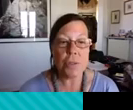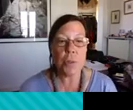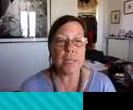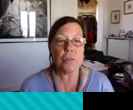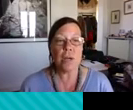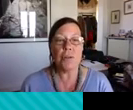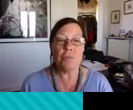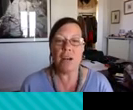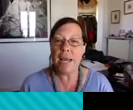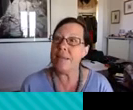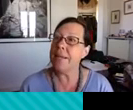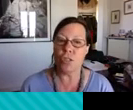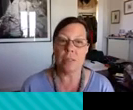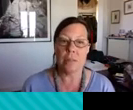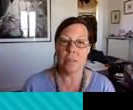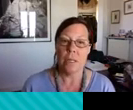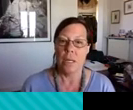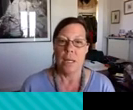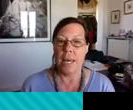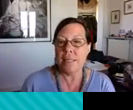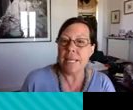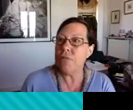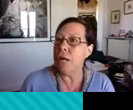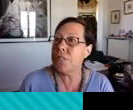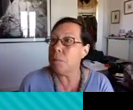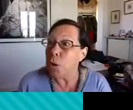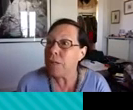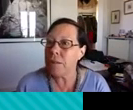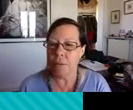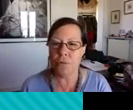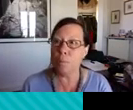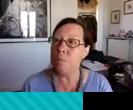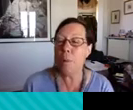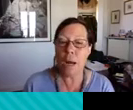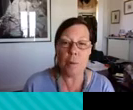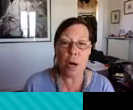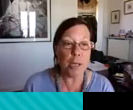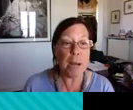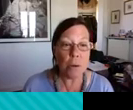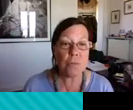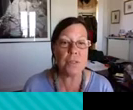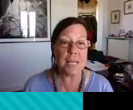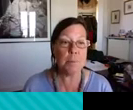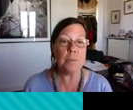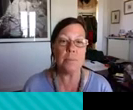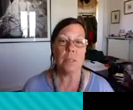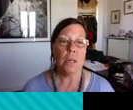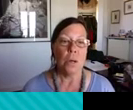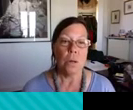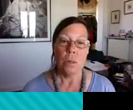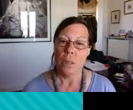leaders are doing it to try to divide the nation and siphon off support for the power of the party in power, for example,